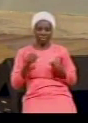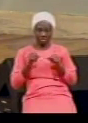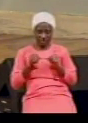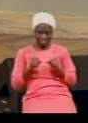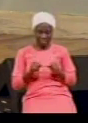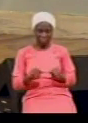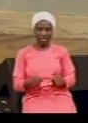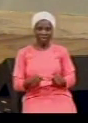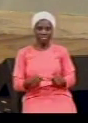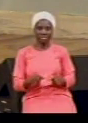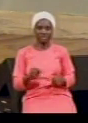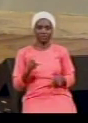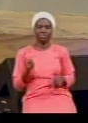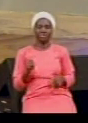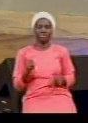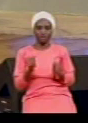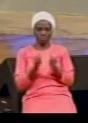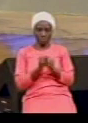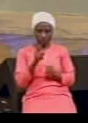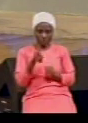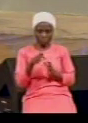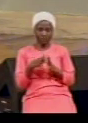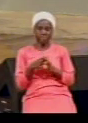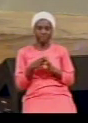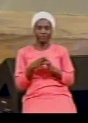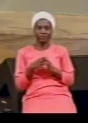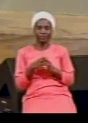remains with you.